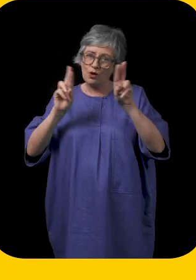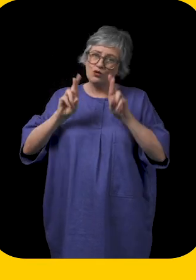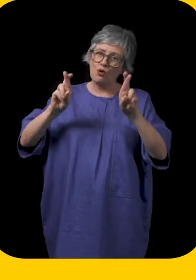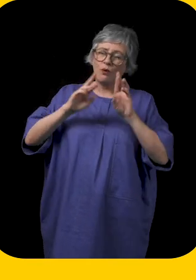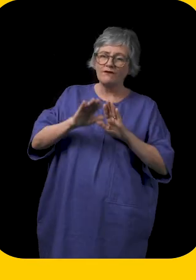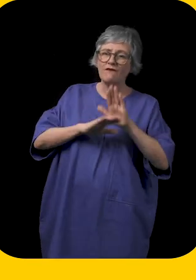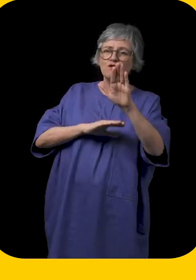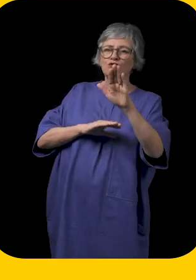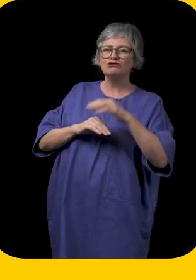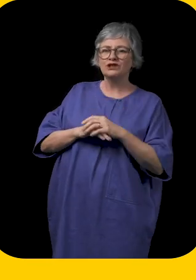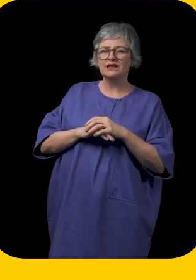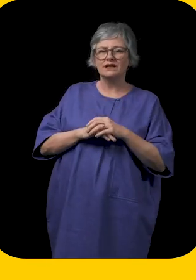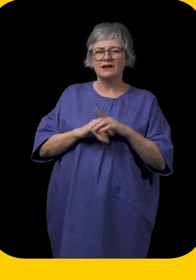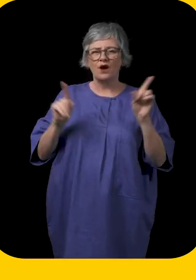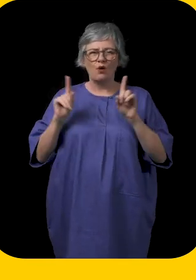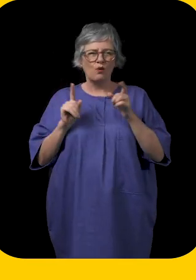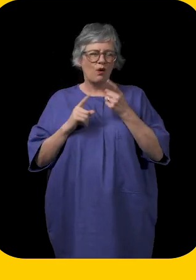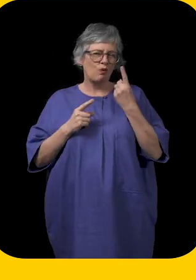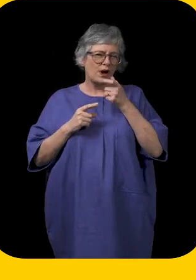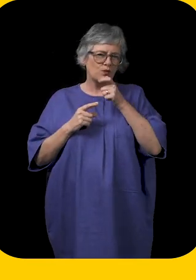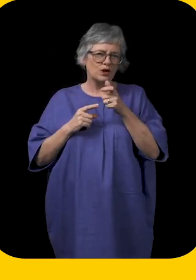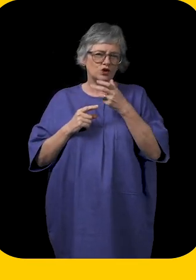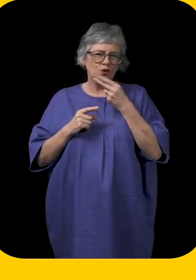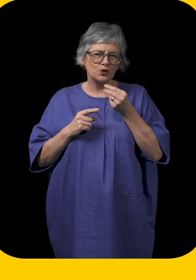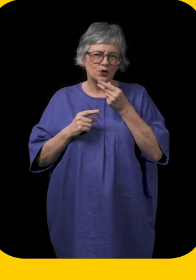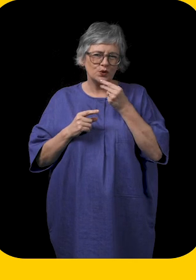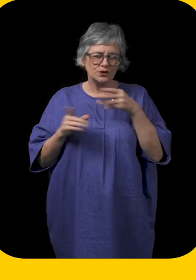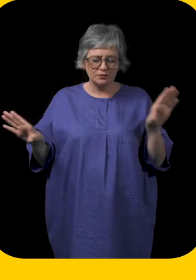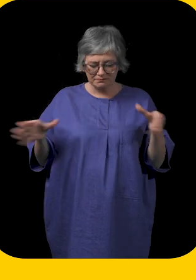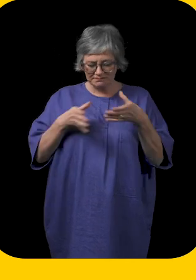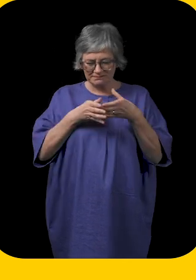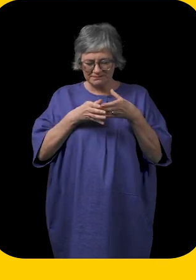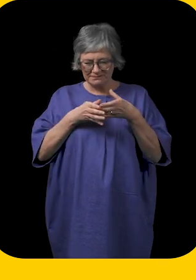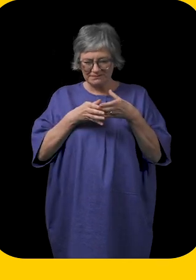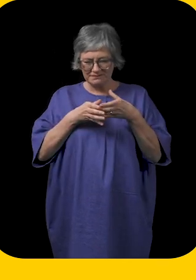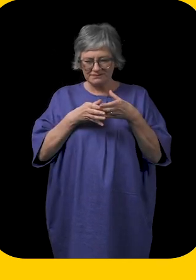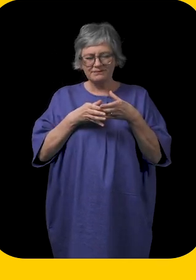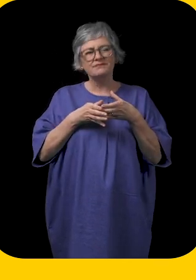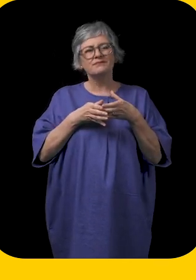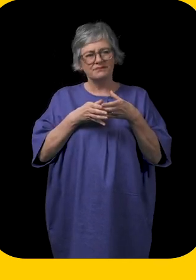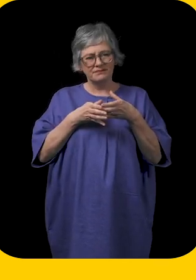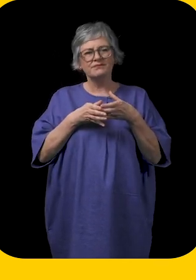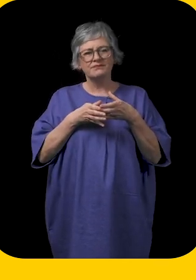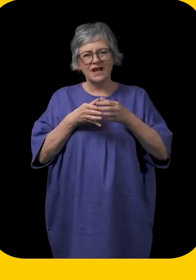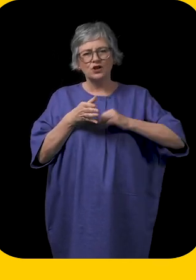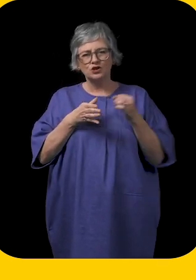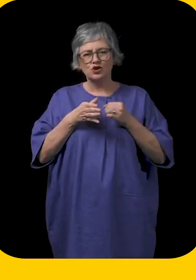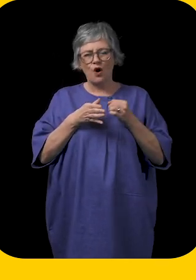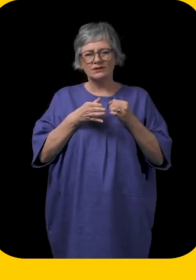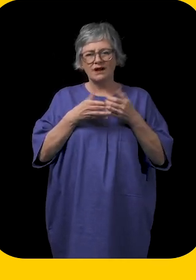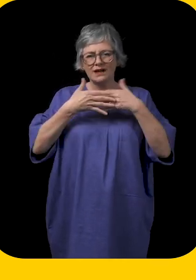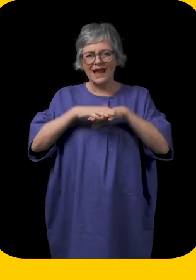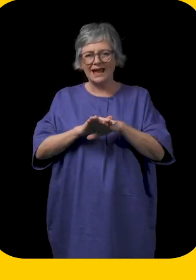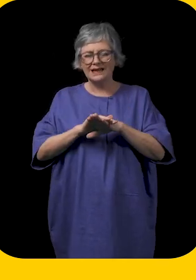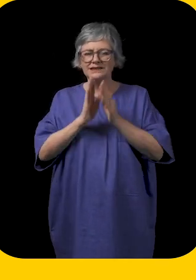end on a question back to you, Jill, about, you know, what your hope is for the future, or what kind of one word you would use to bring that